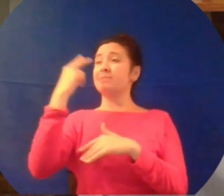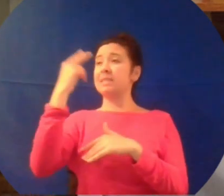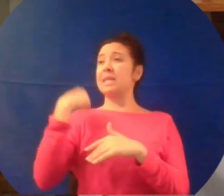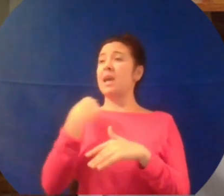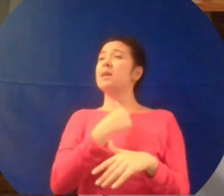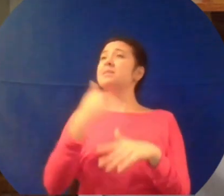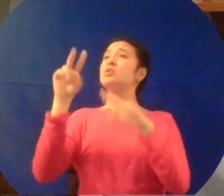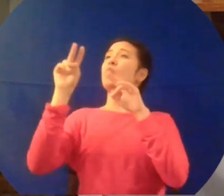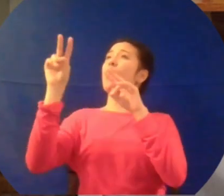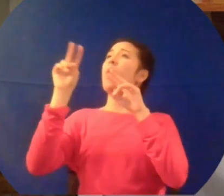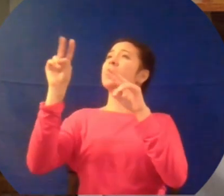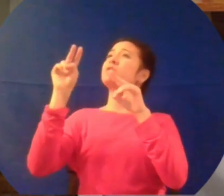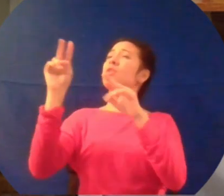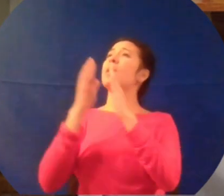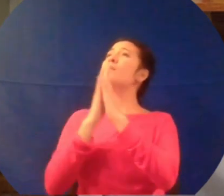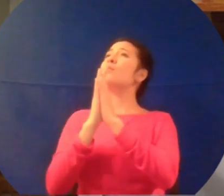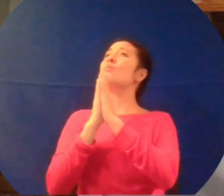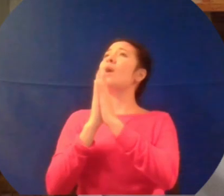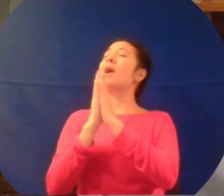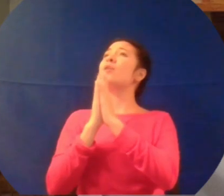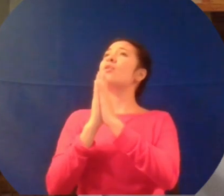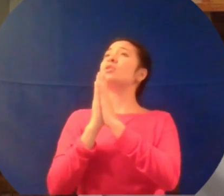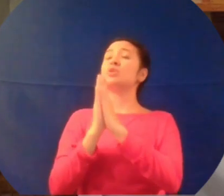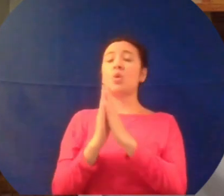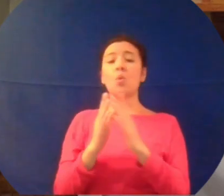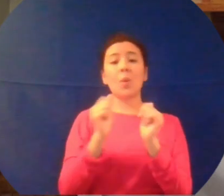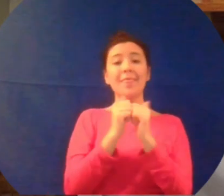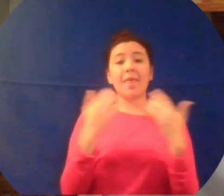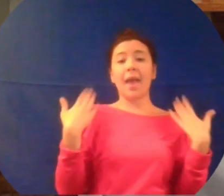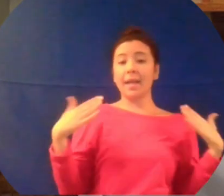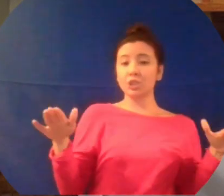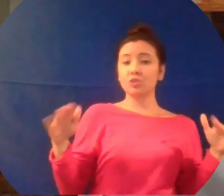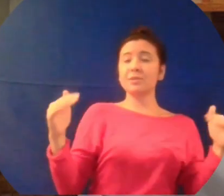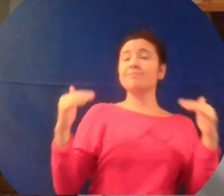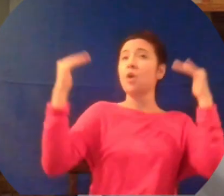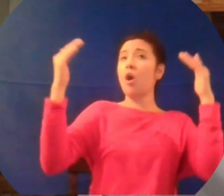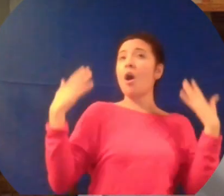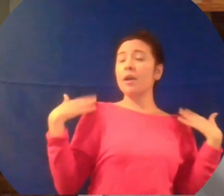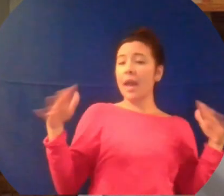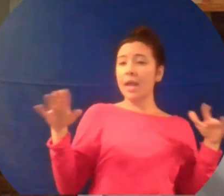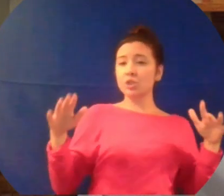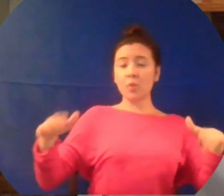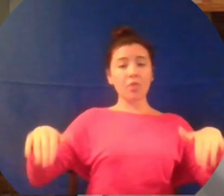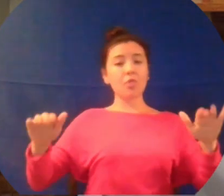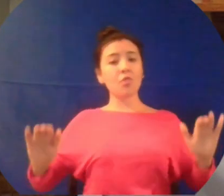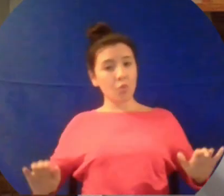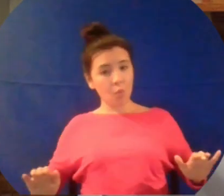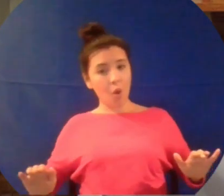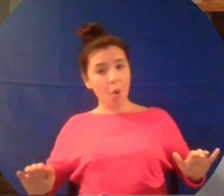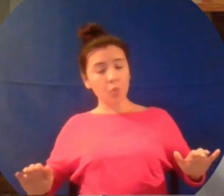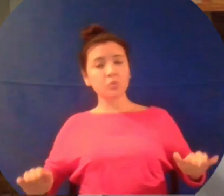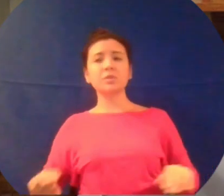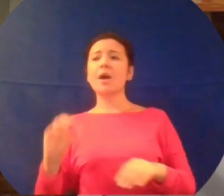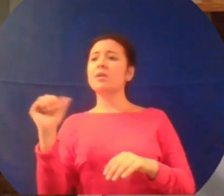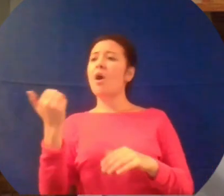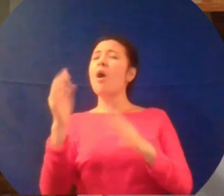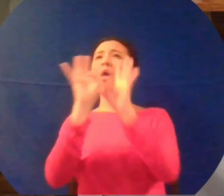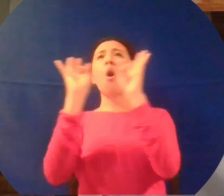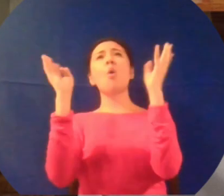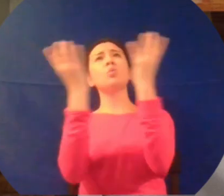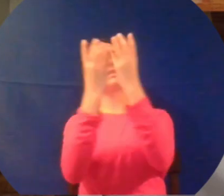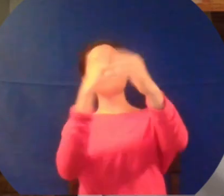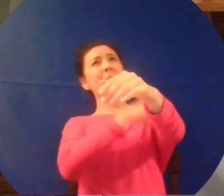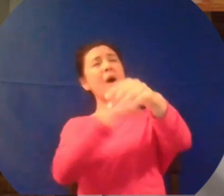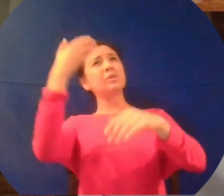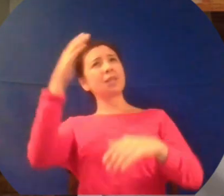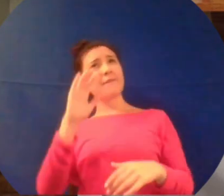and exultant in his praise. And so with angels and archangels, with thrones and dominions, and with all the hosts and powers of heaven,